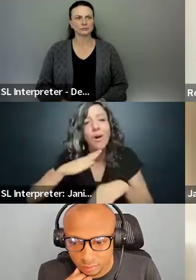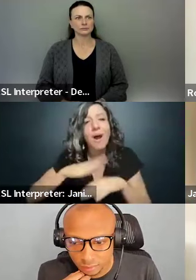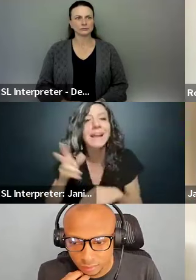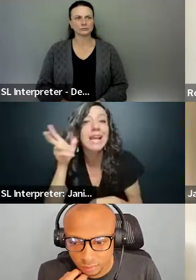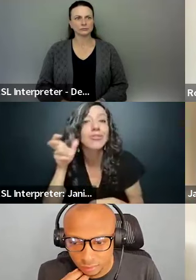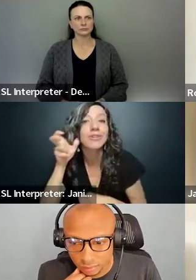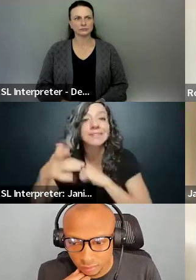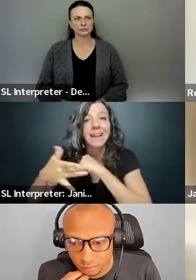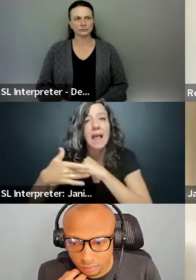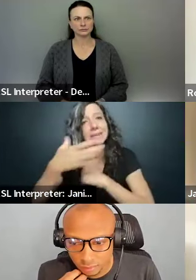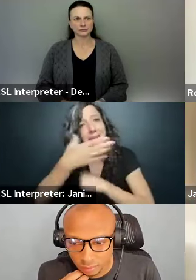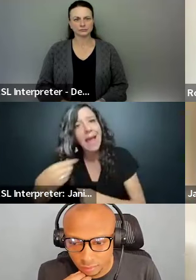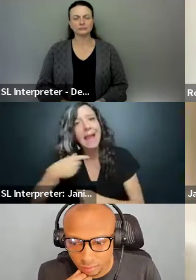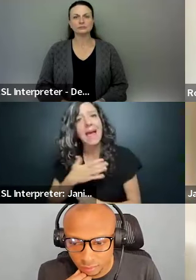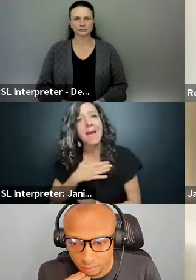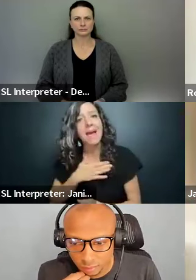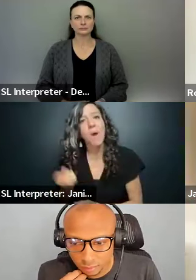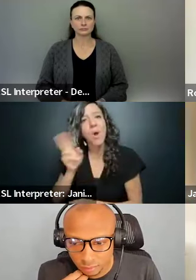well.